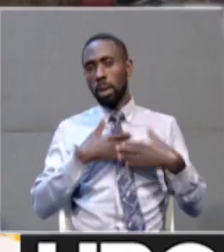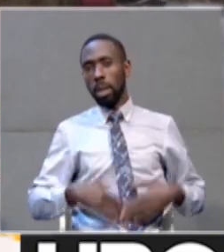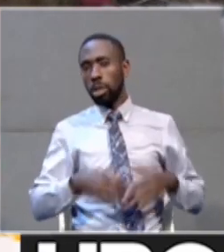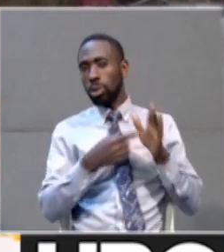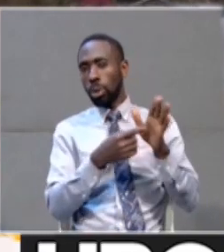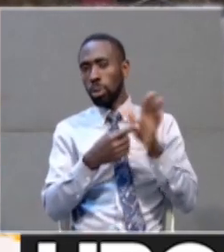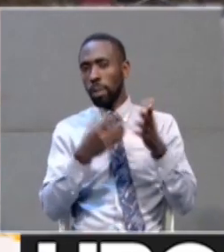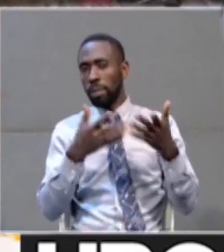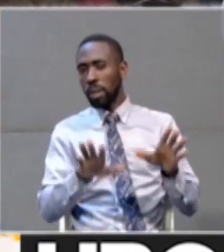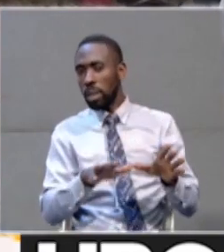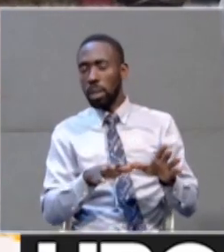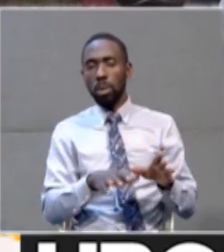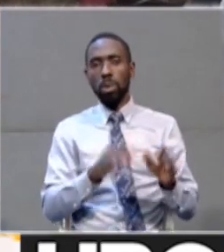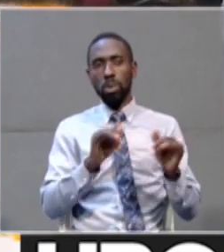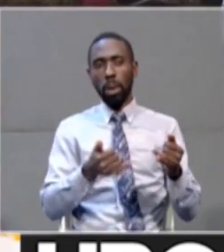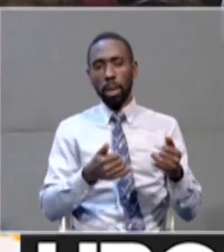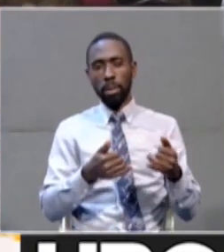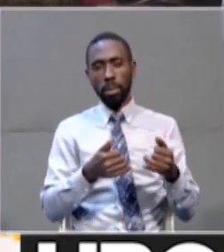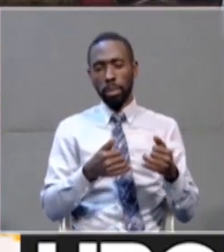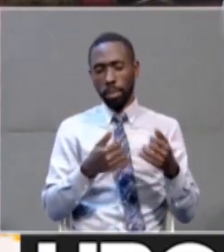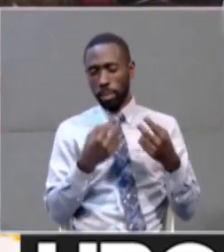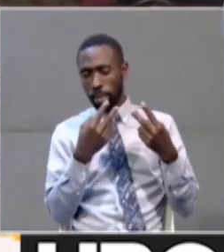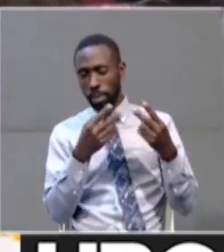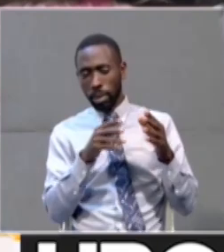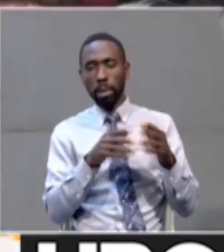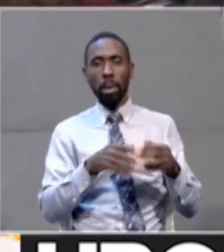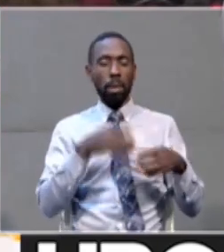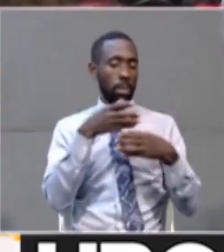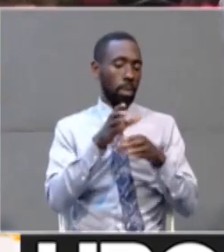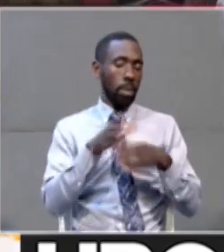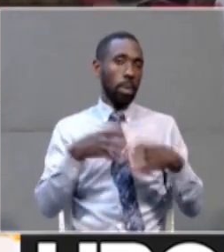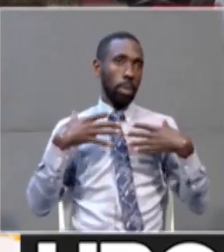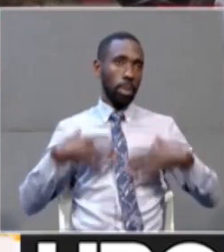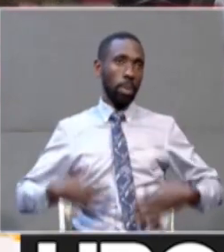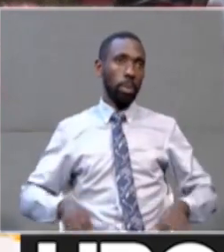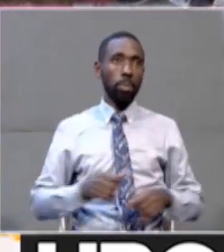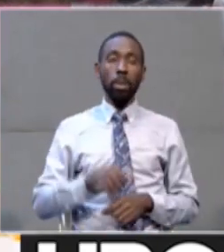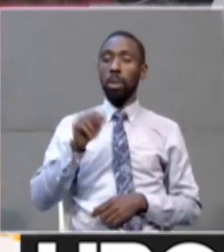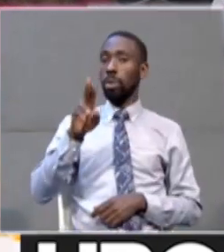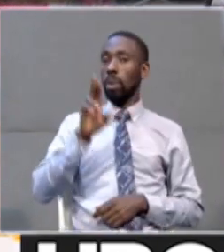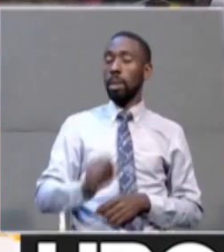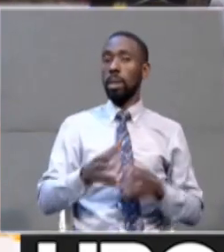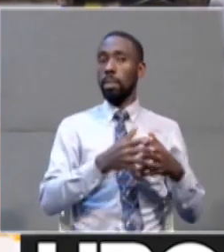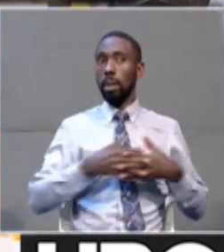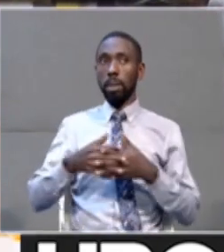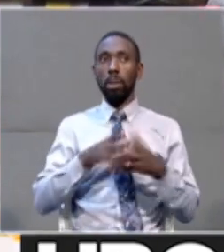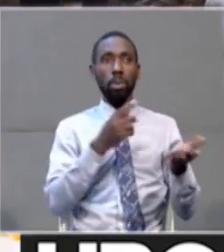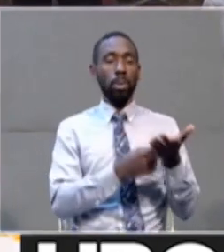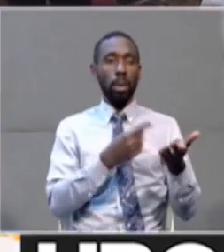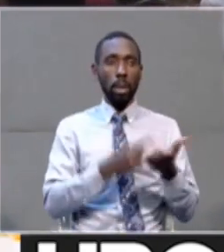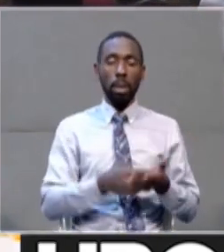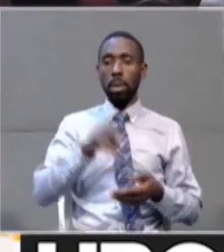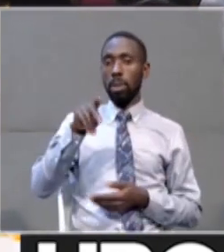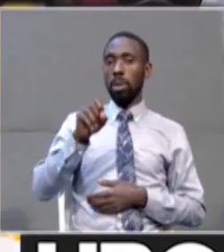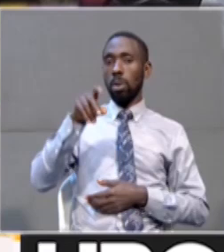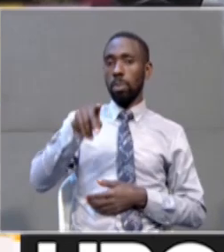facility, you should be screened for everything, depending on your history and